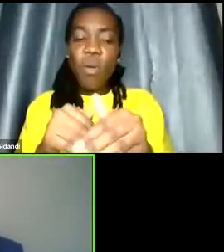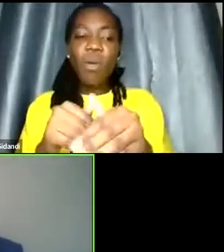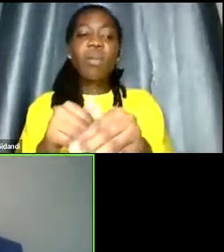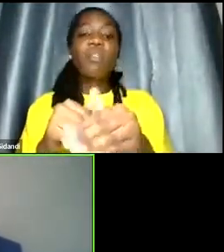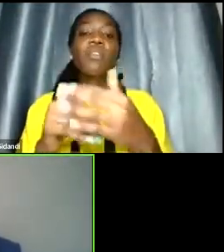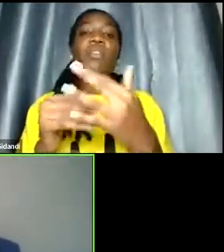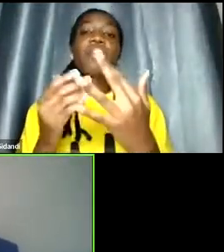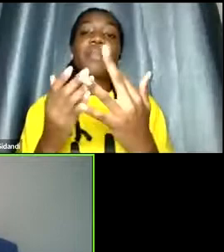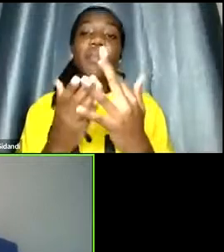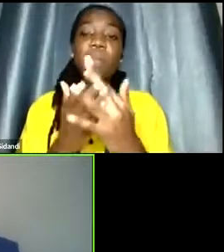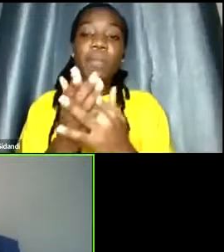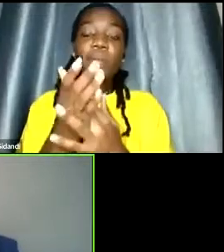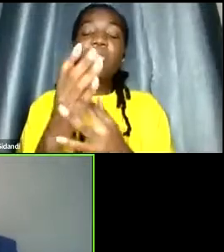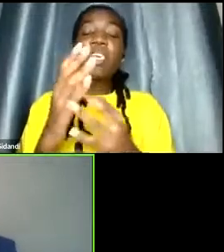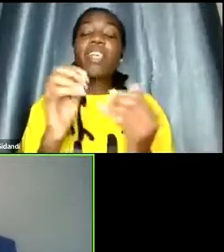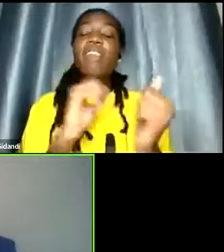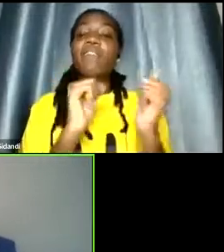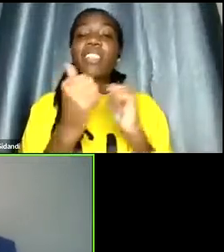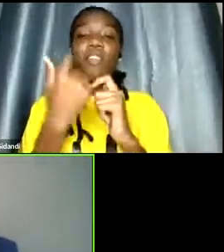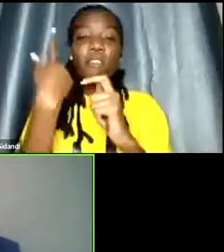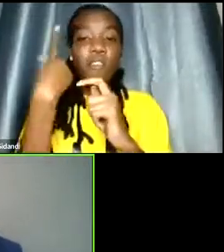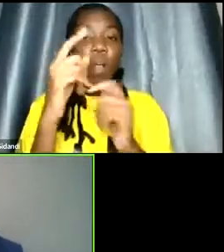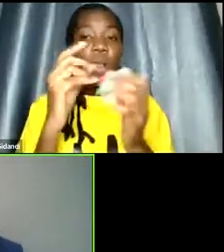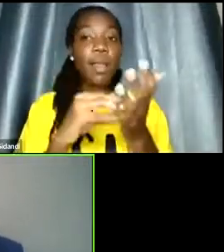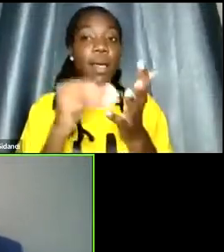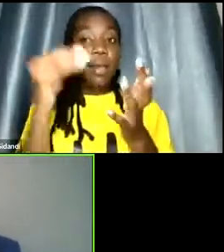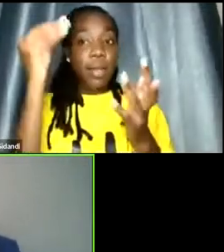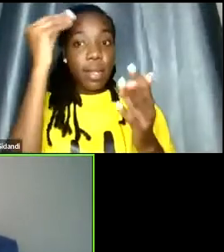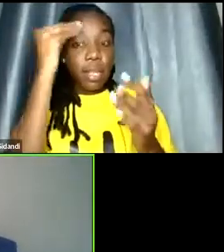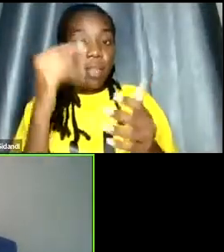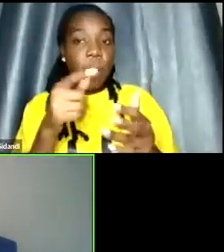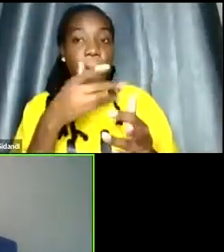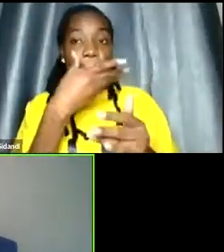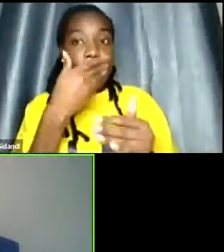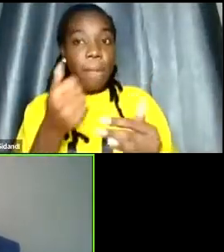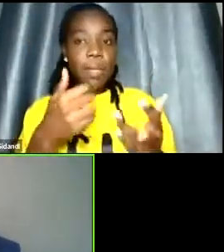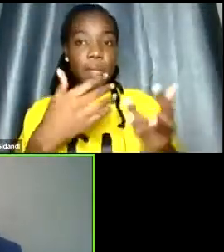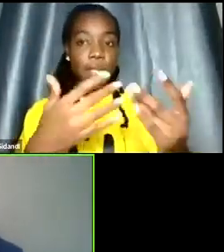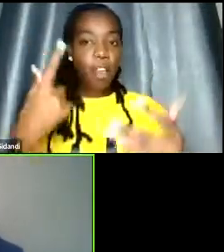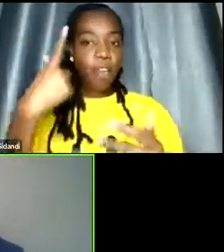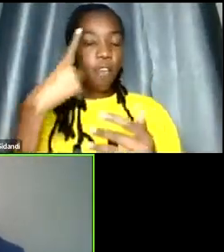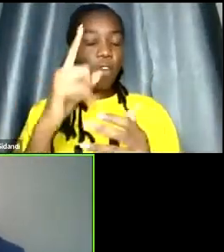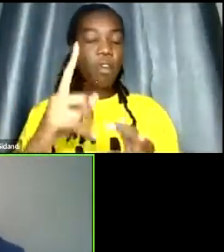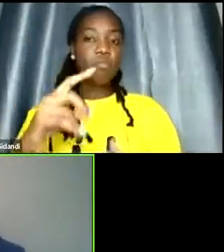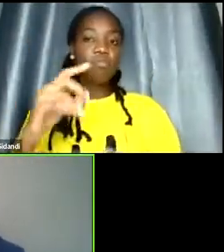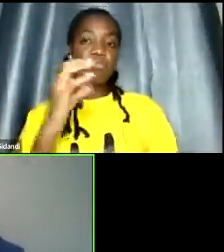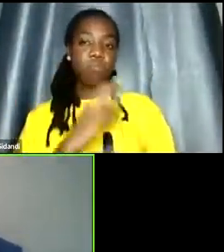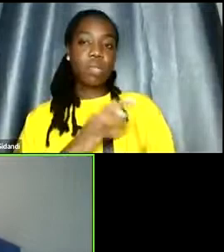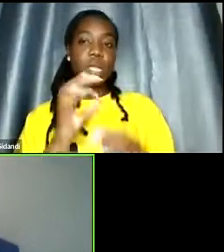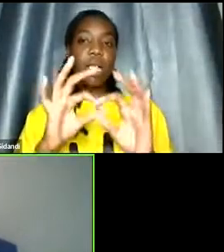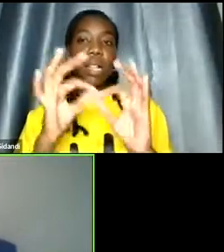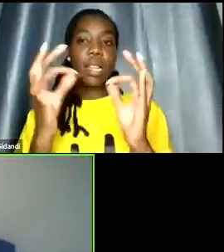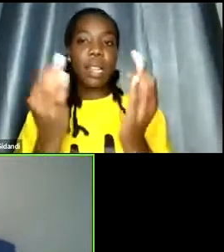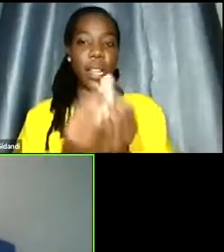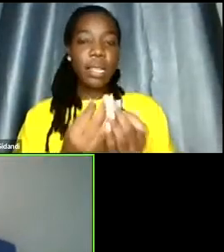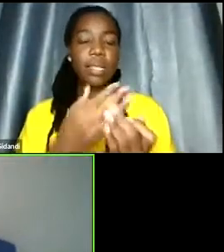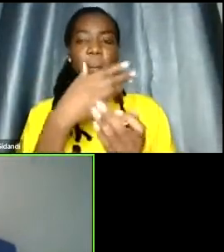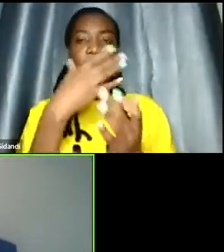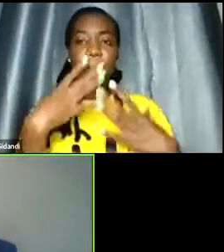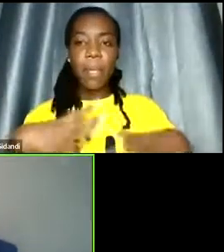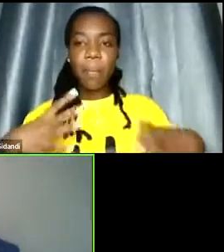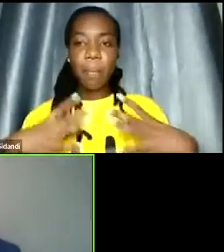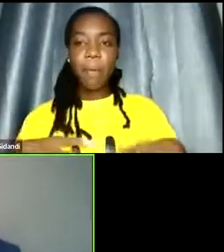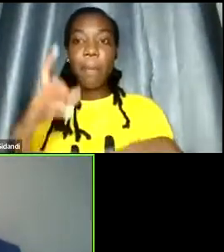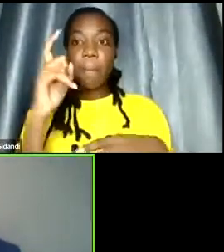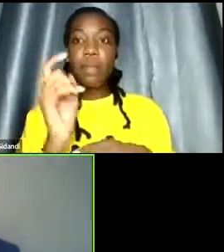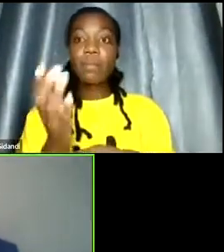on investment on learning. In much the same way as you invest money in any other asset class, the investment in people must return by